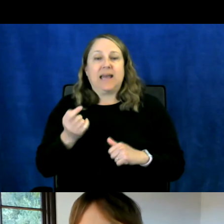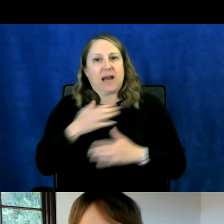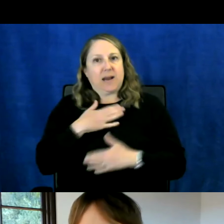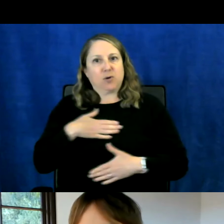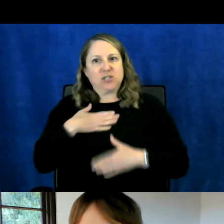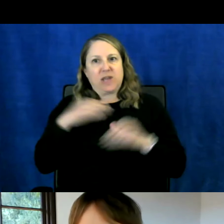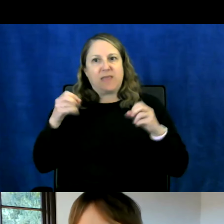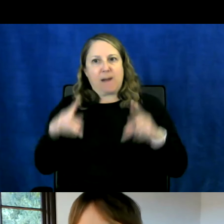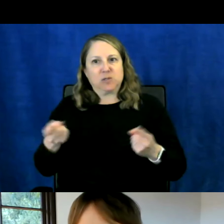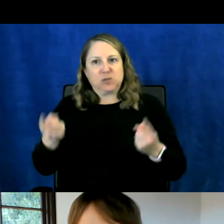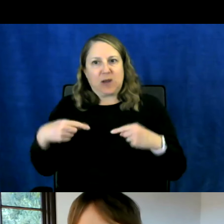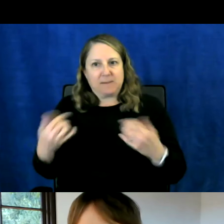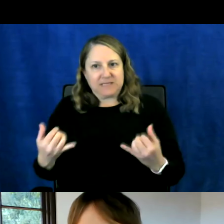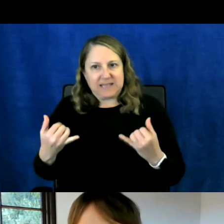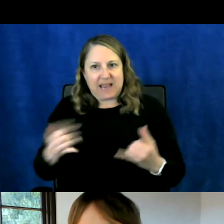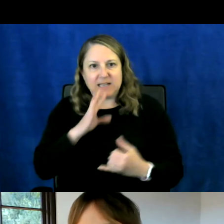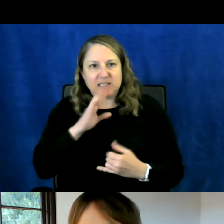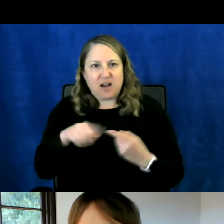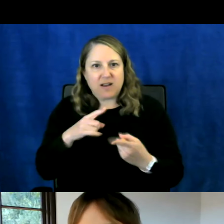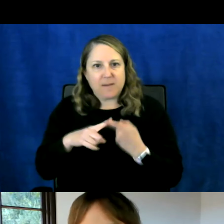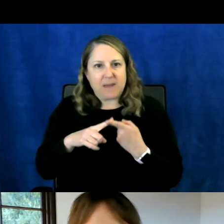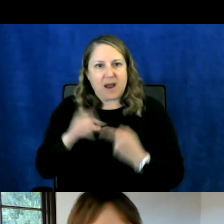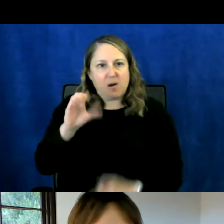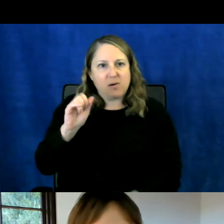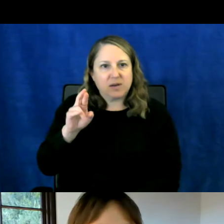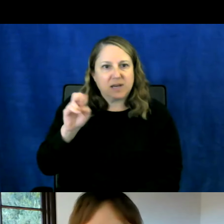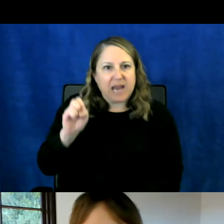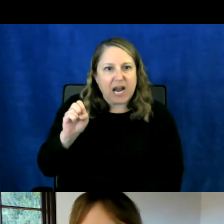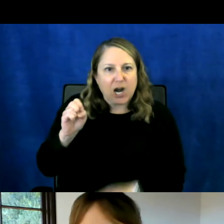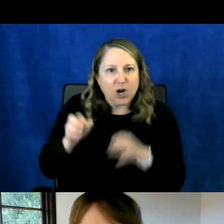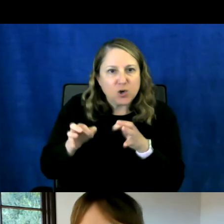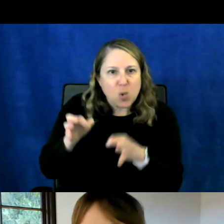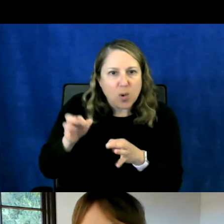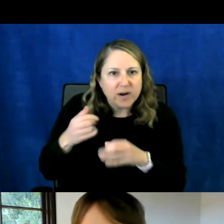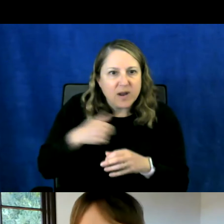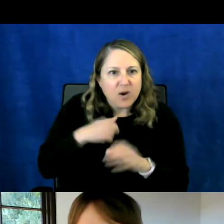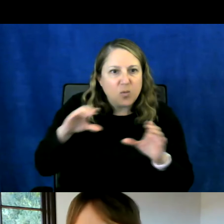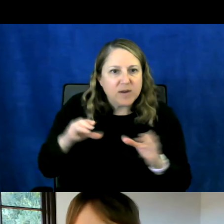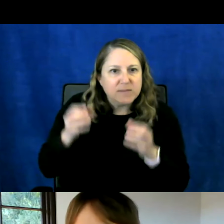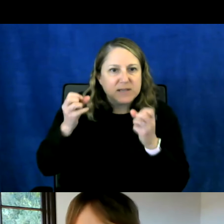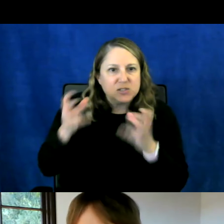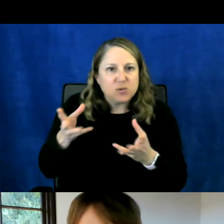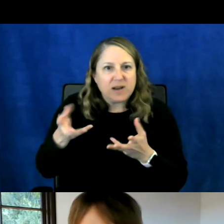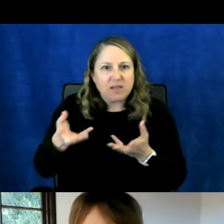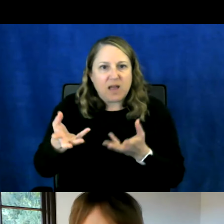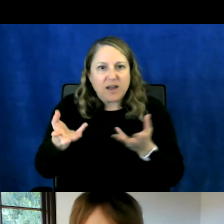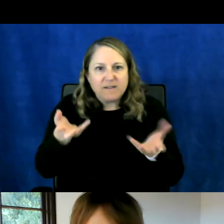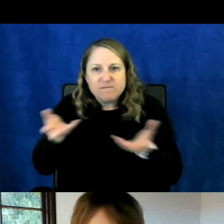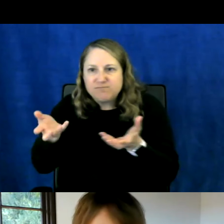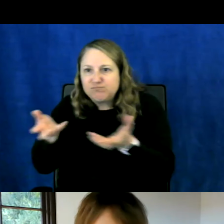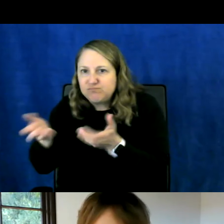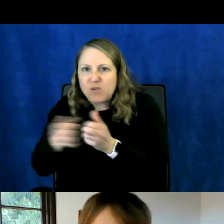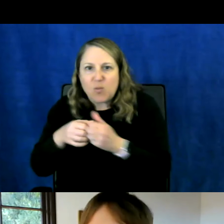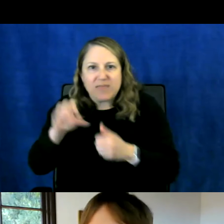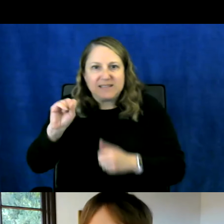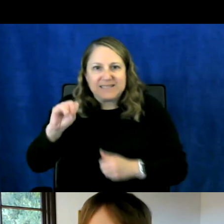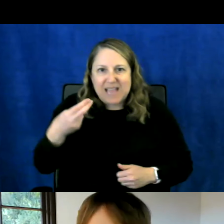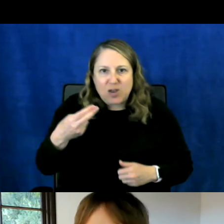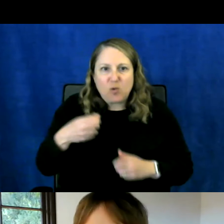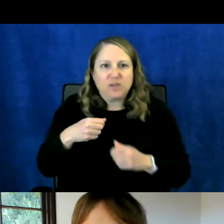opportunity to be here today to talk about Care Court. We have been doing quite a lot of stakeholder engagement related to Care Court. We've met with